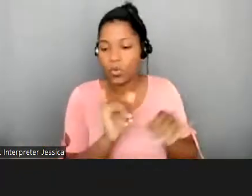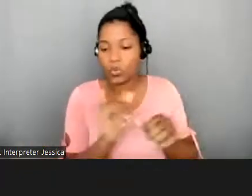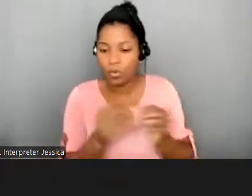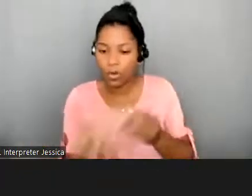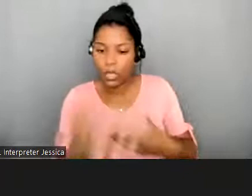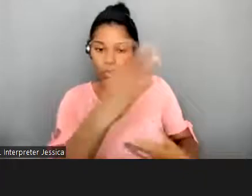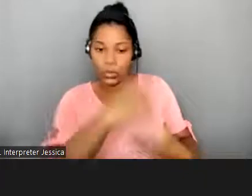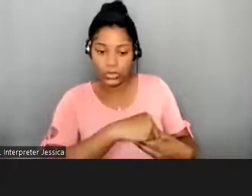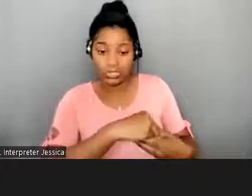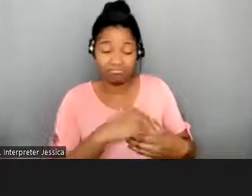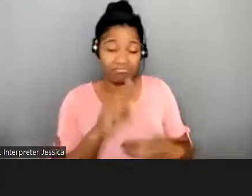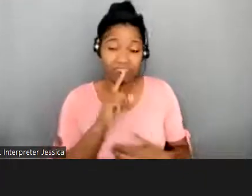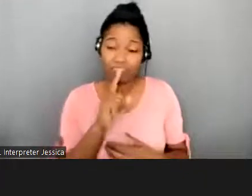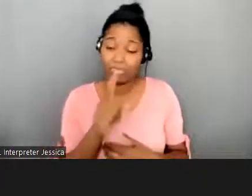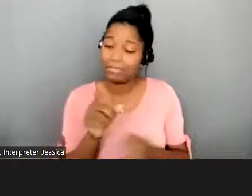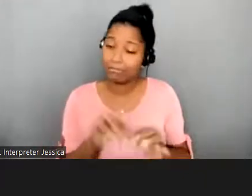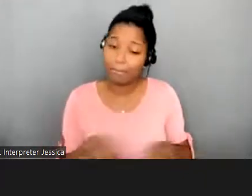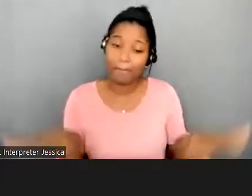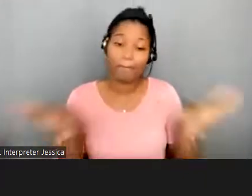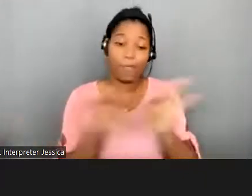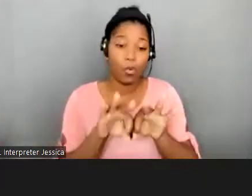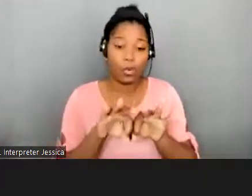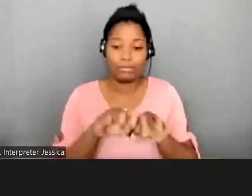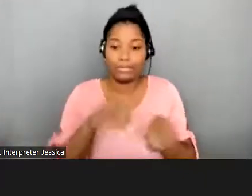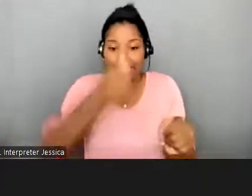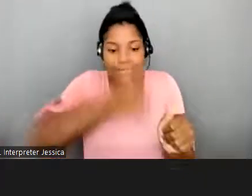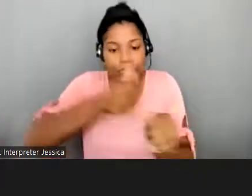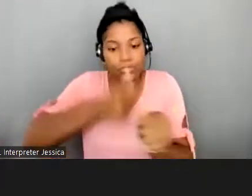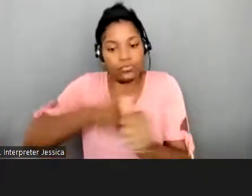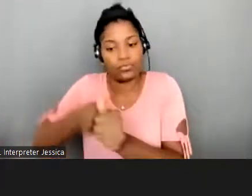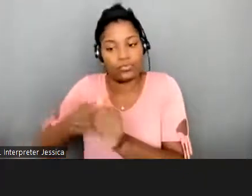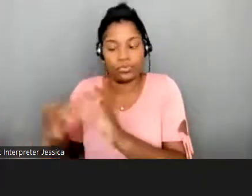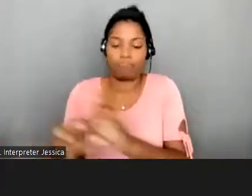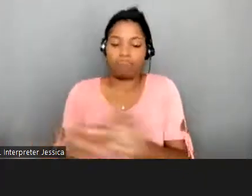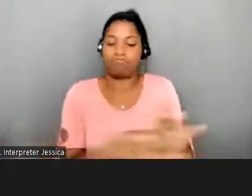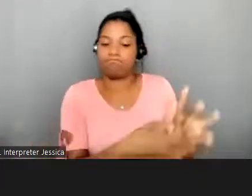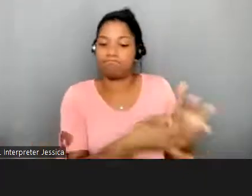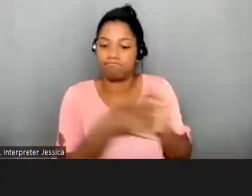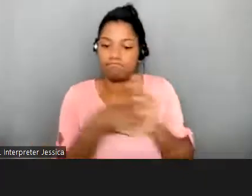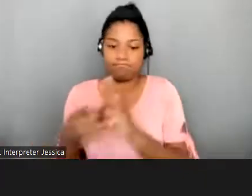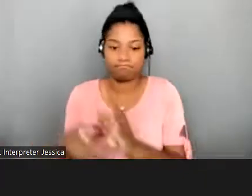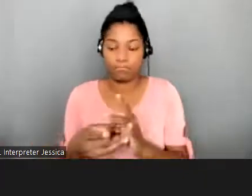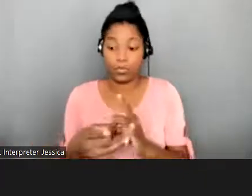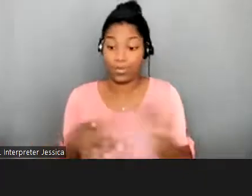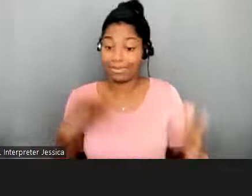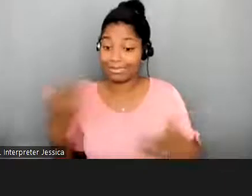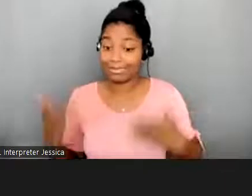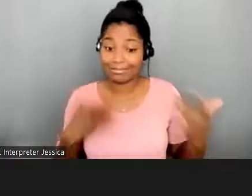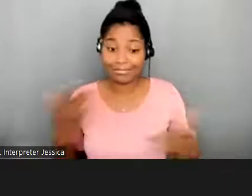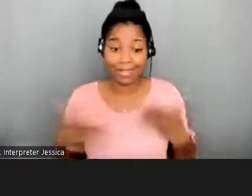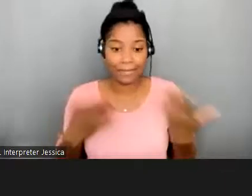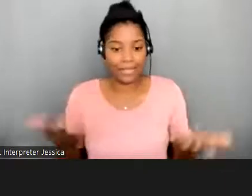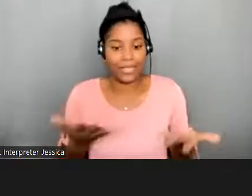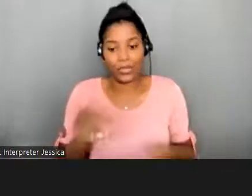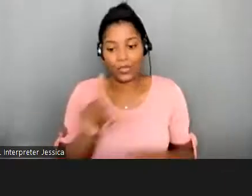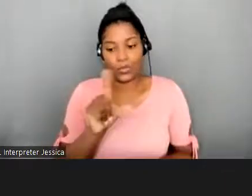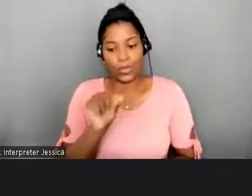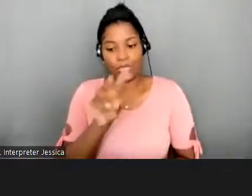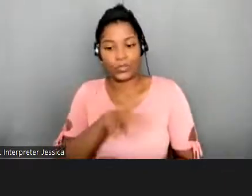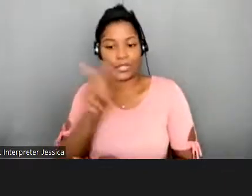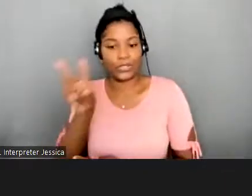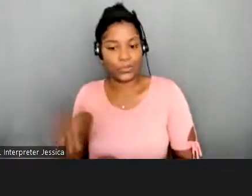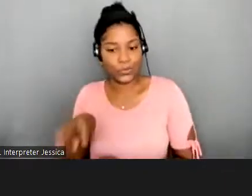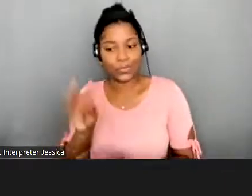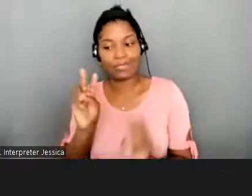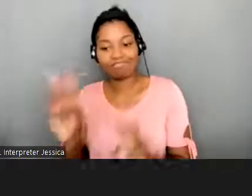us working together to create an inclusive, socially connected world. We're excited to be part of the 2022 Virtual Summit and look